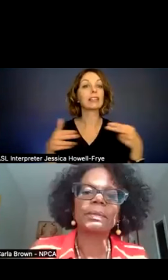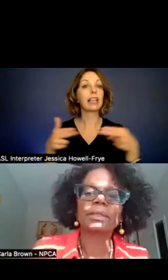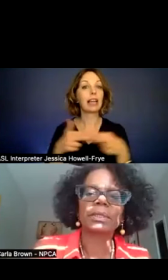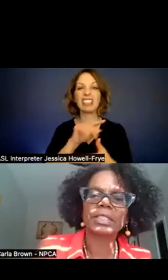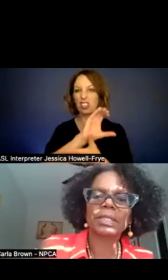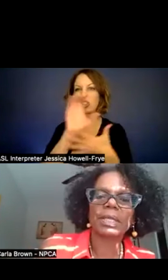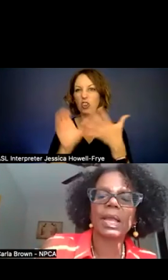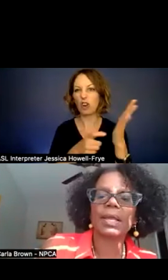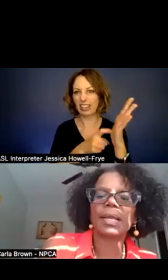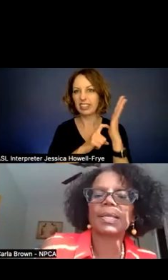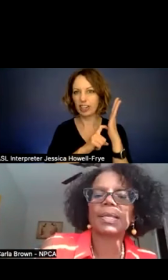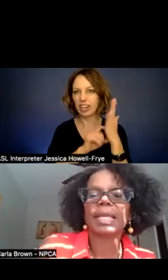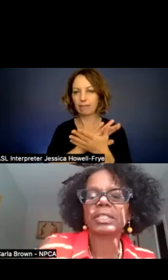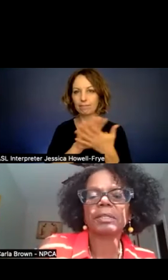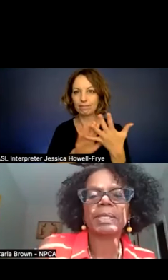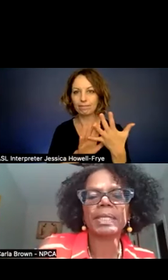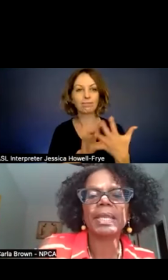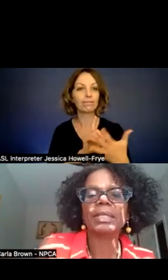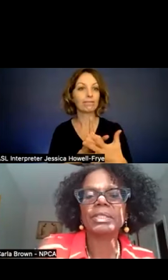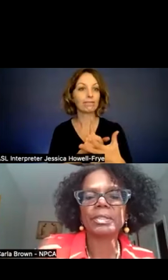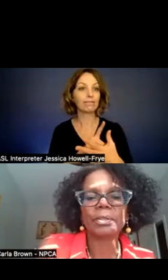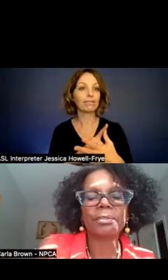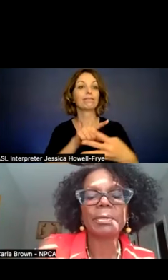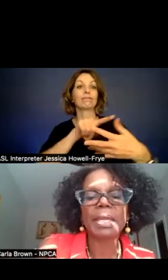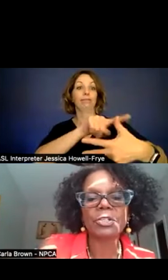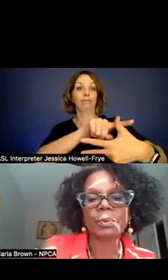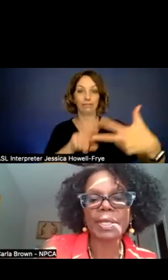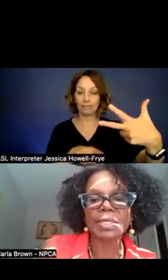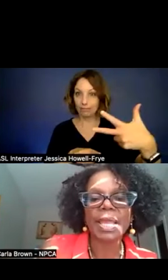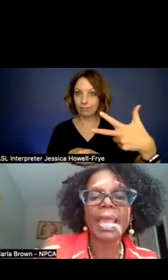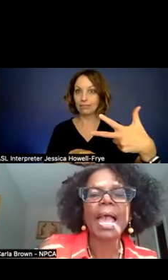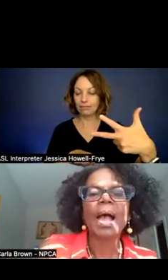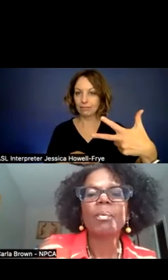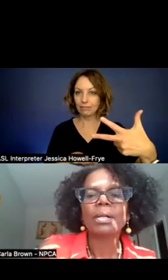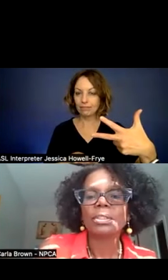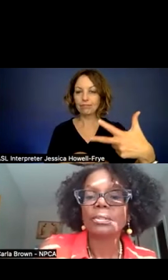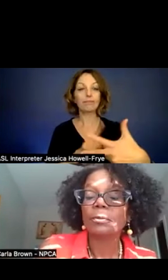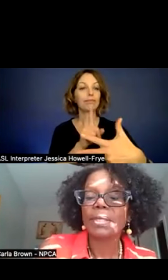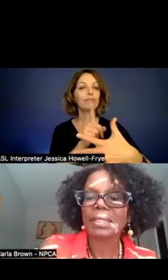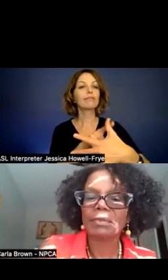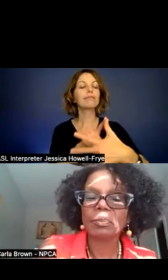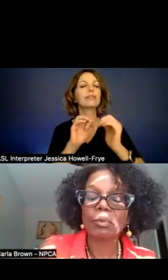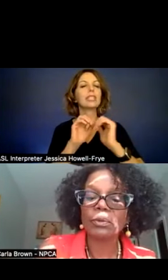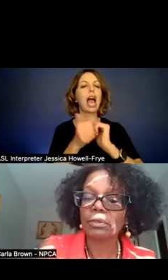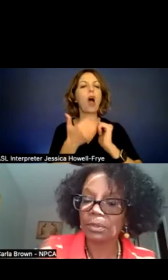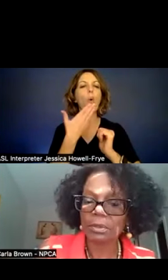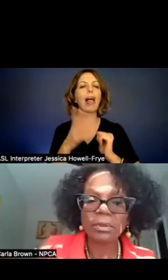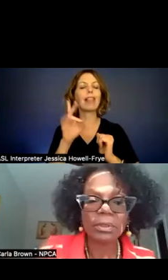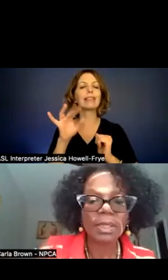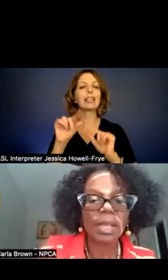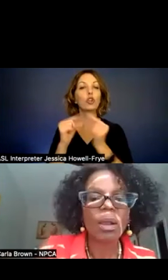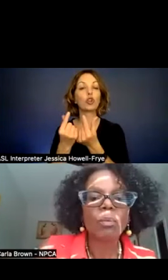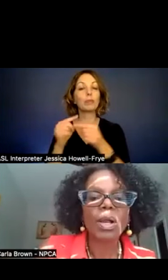And the selection committee considered three major points. How well did the group's activity promote the third